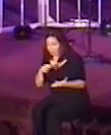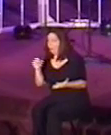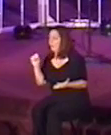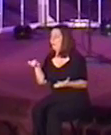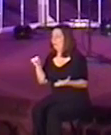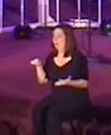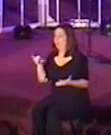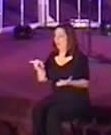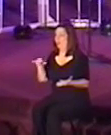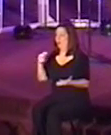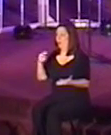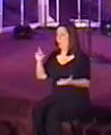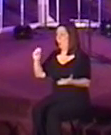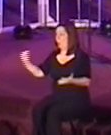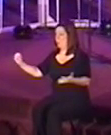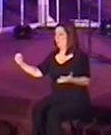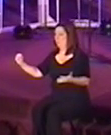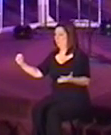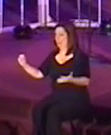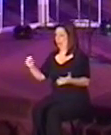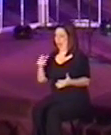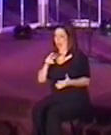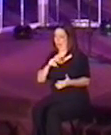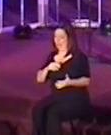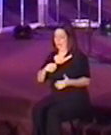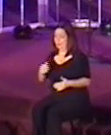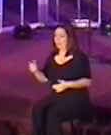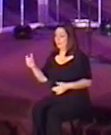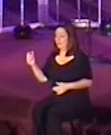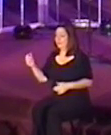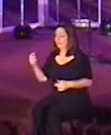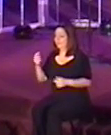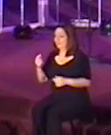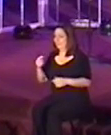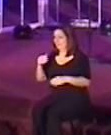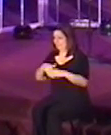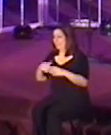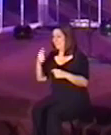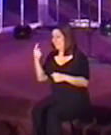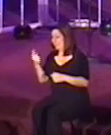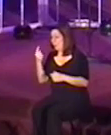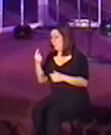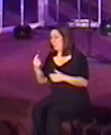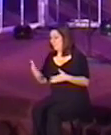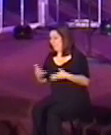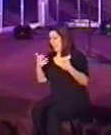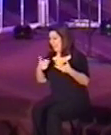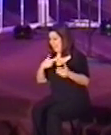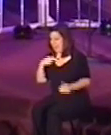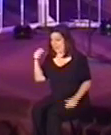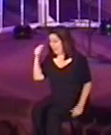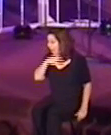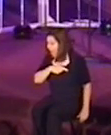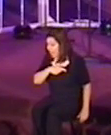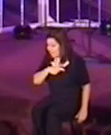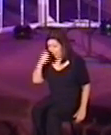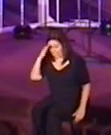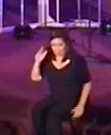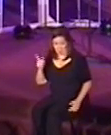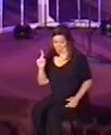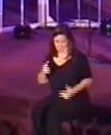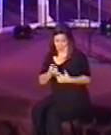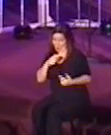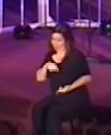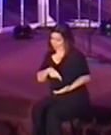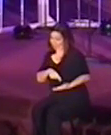Yeah, it was gross. Came back in somebody's salad. I lied. I don't know where that came